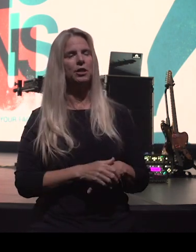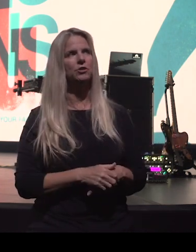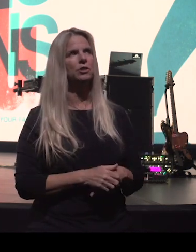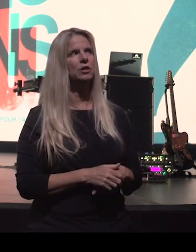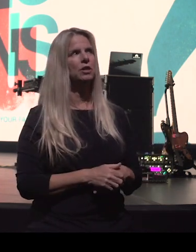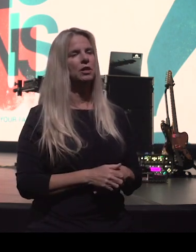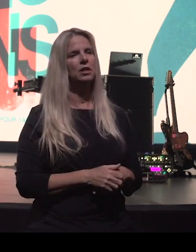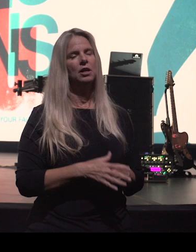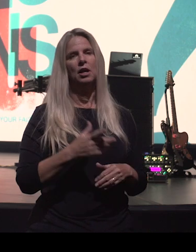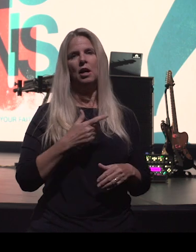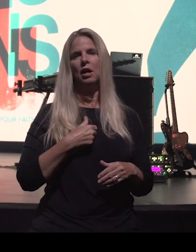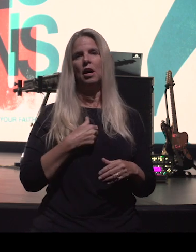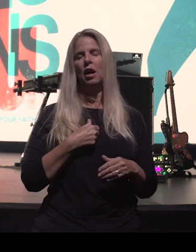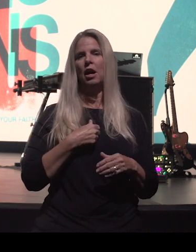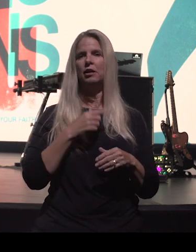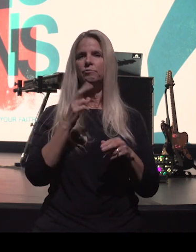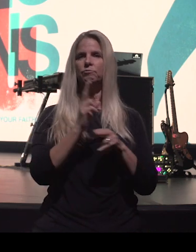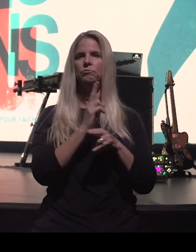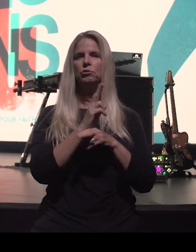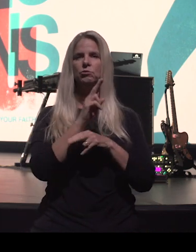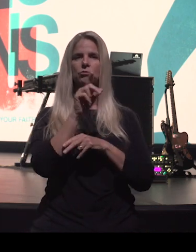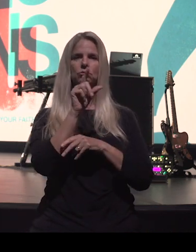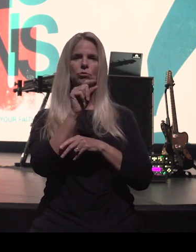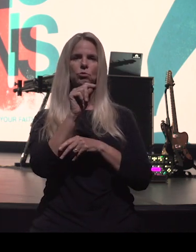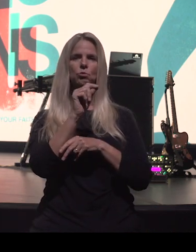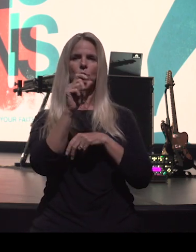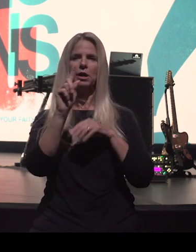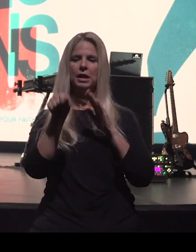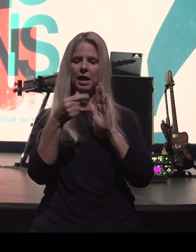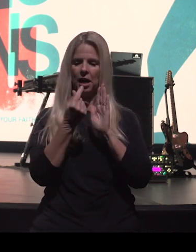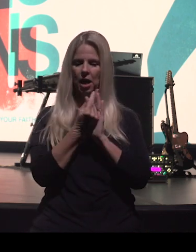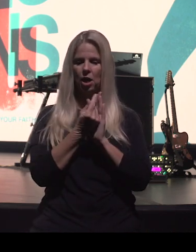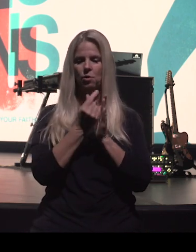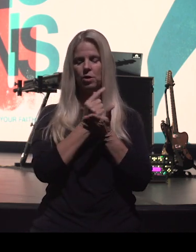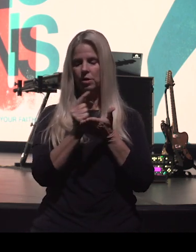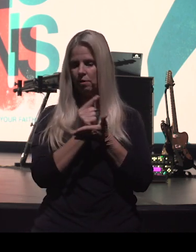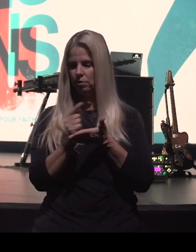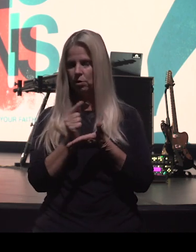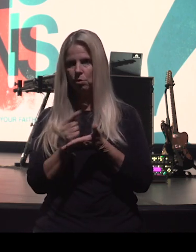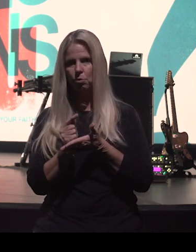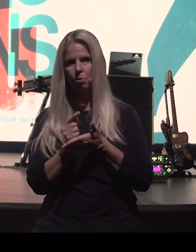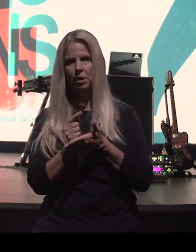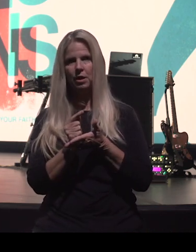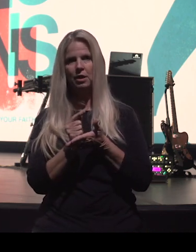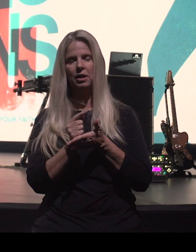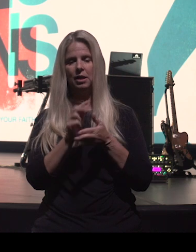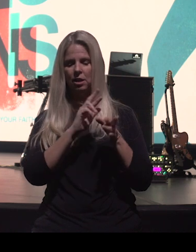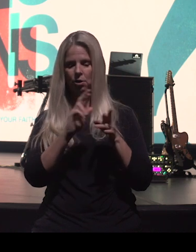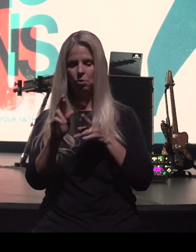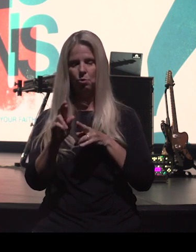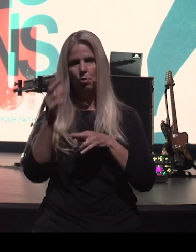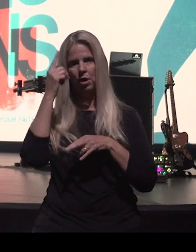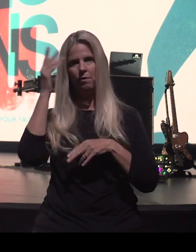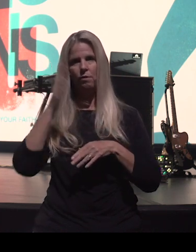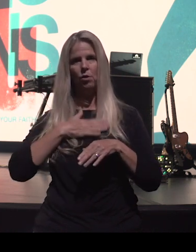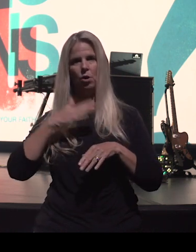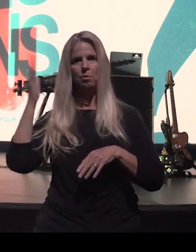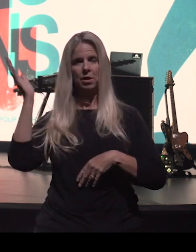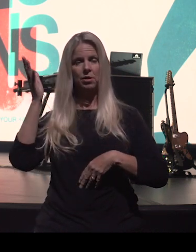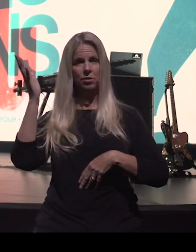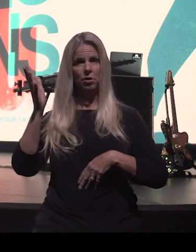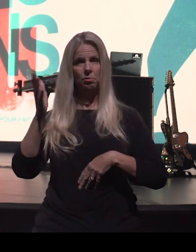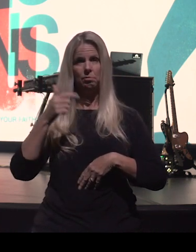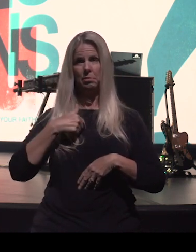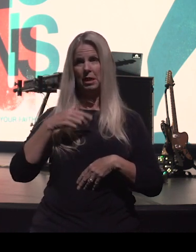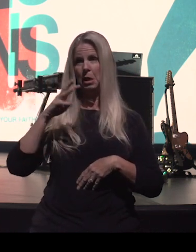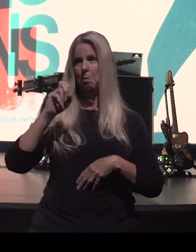time in half. I spend about 20 hours a week on sermon preparation. If I just wanted you to know something, oh, I could do that in my sleep. Mark and I could do that